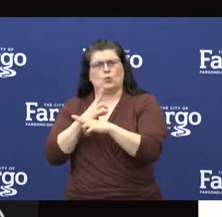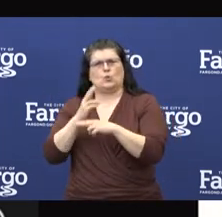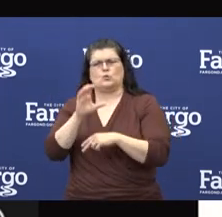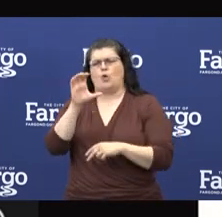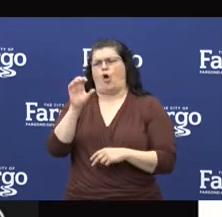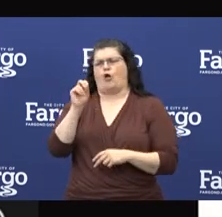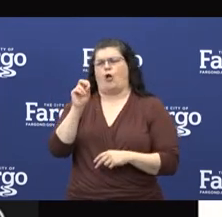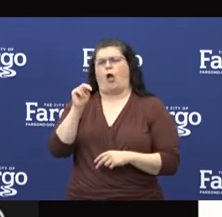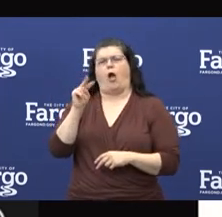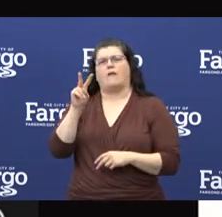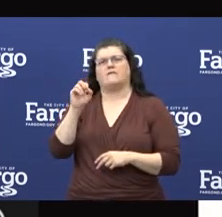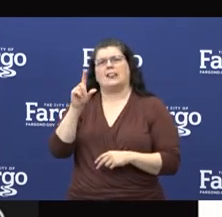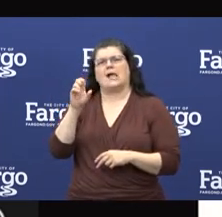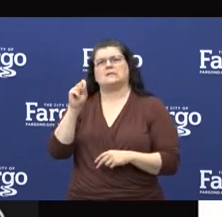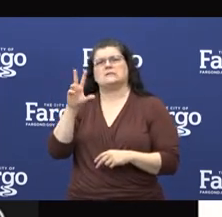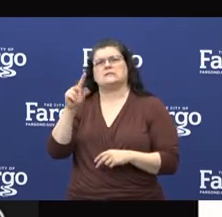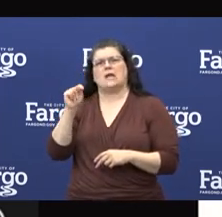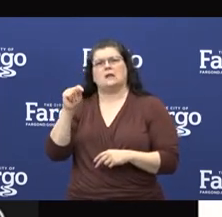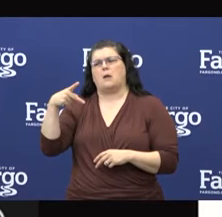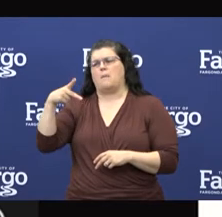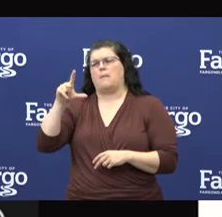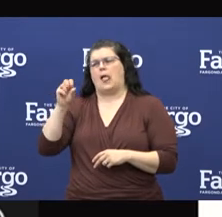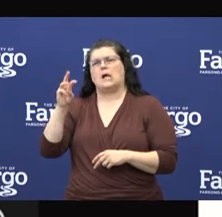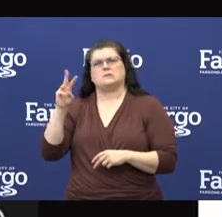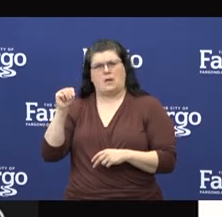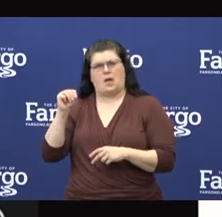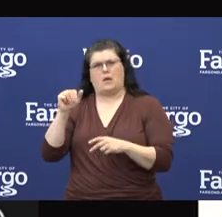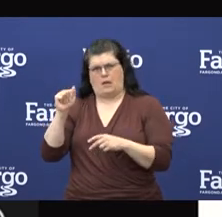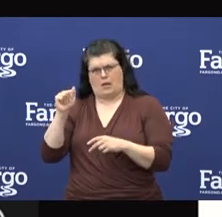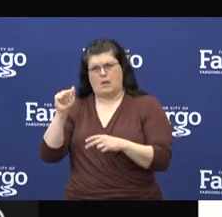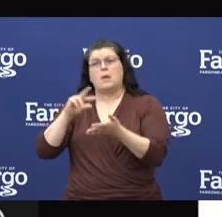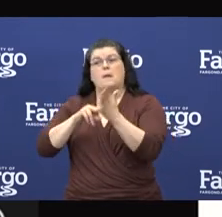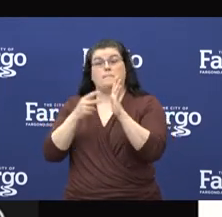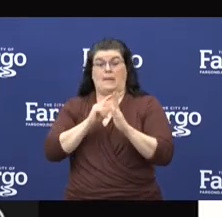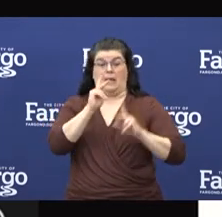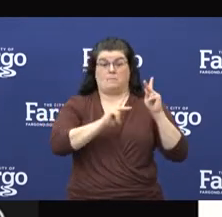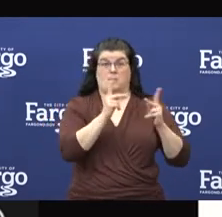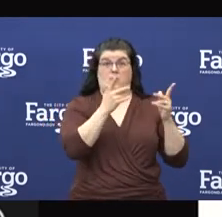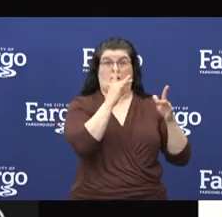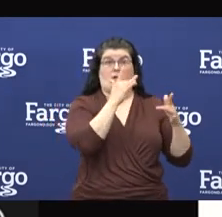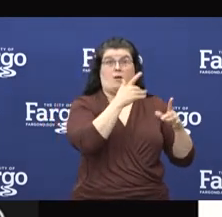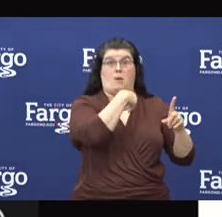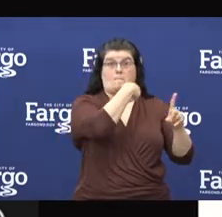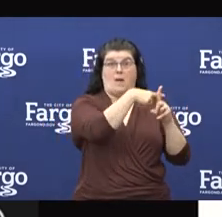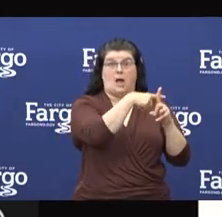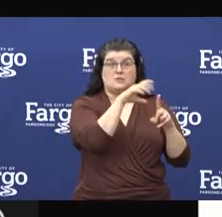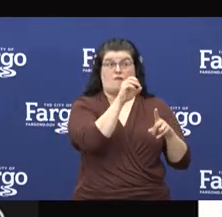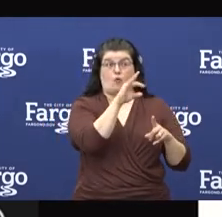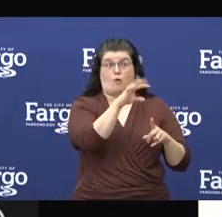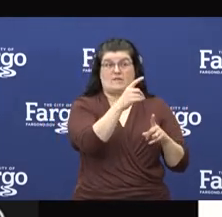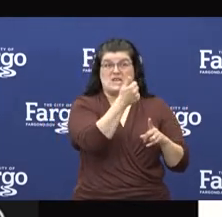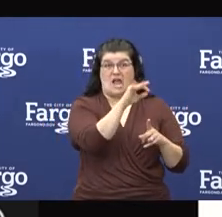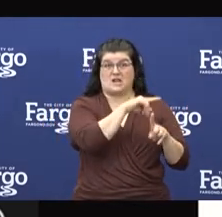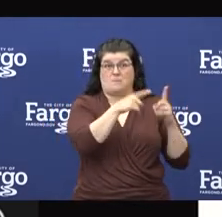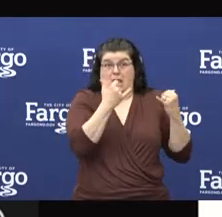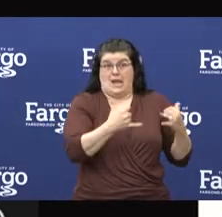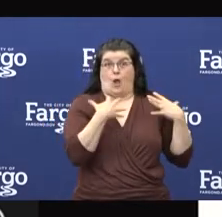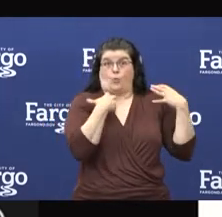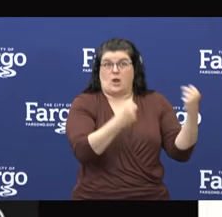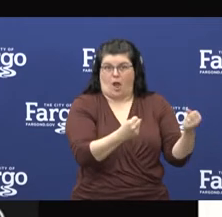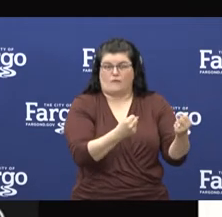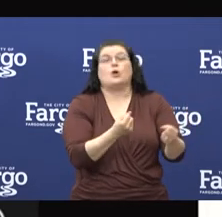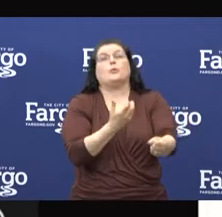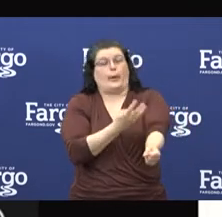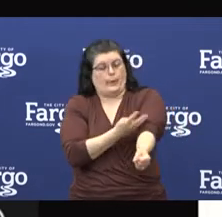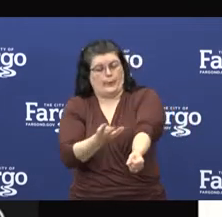convalescent plasma. And this is plasma that's recovered from COVID-19 infected patients who have recovered. And you basically collect their